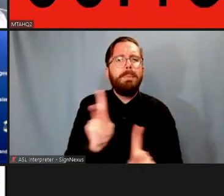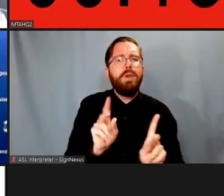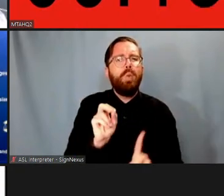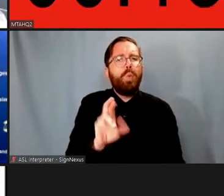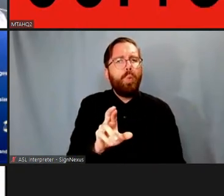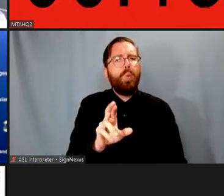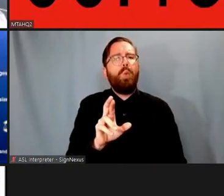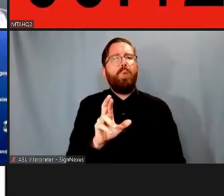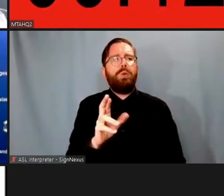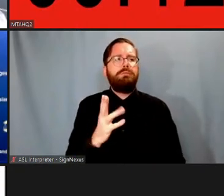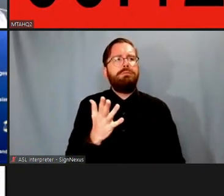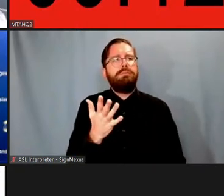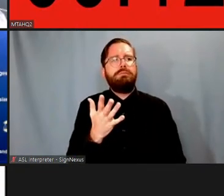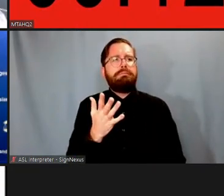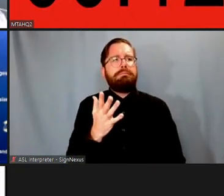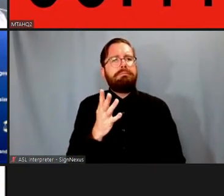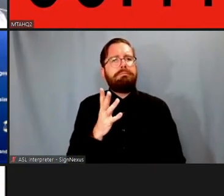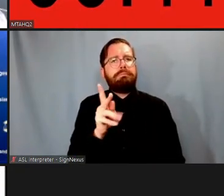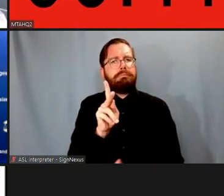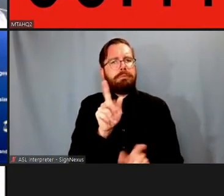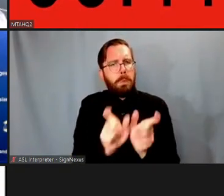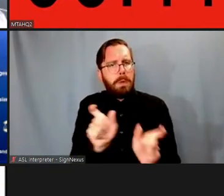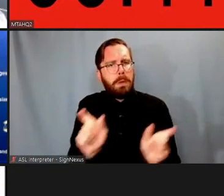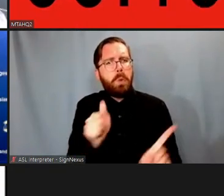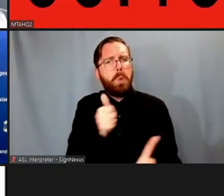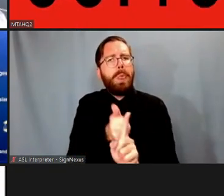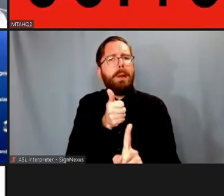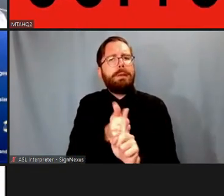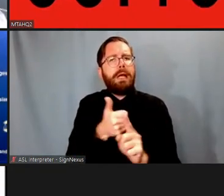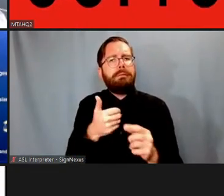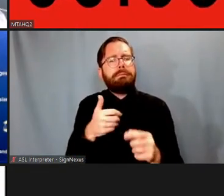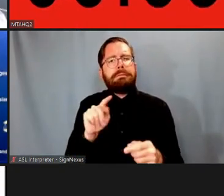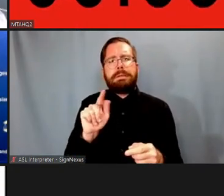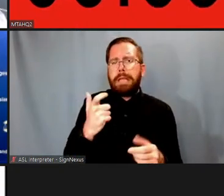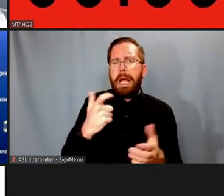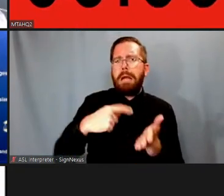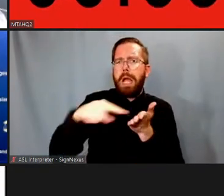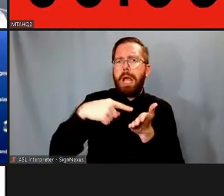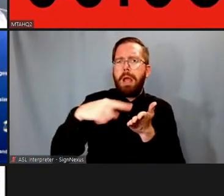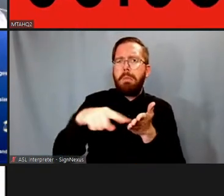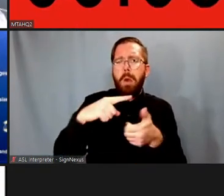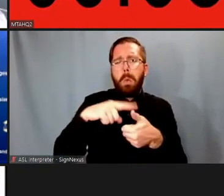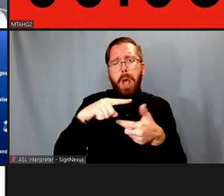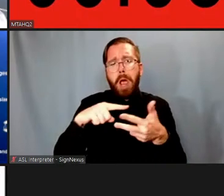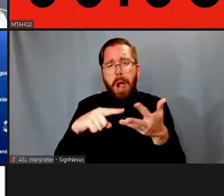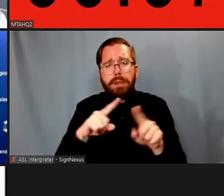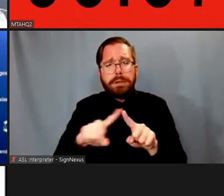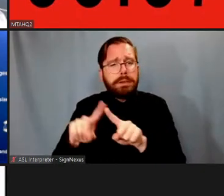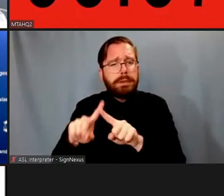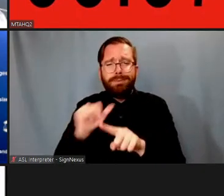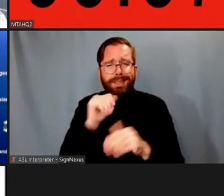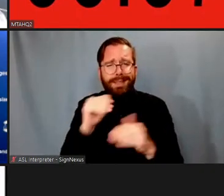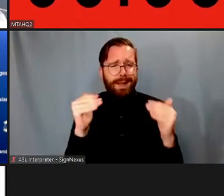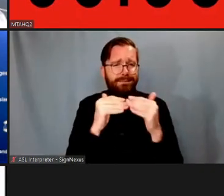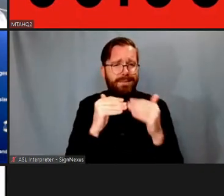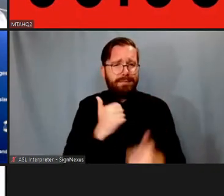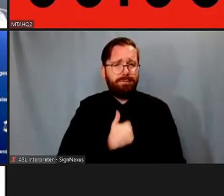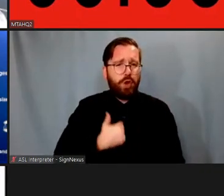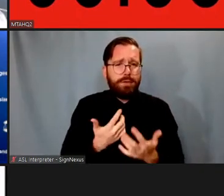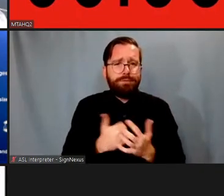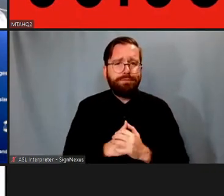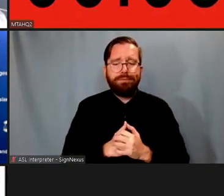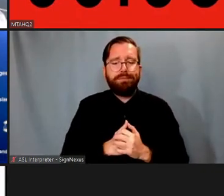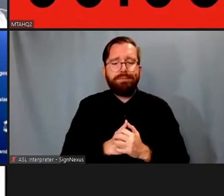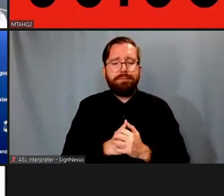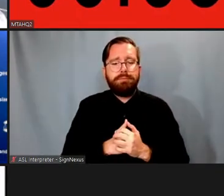have they paid multiple taxes i mean it's it's just unfair i'm sorry uh i hope uh